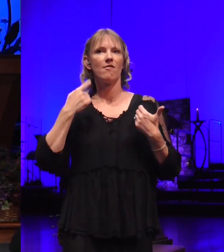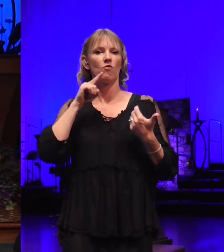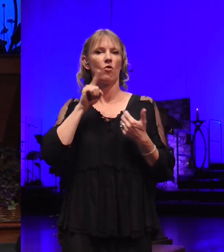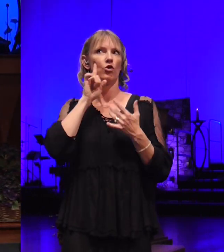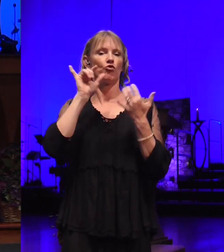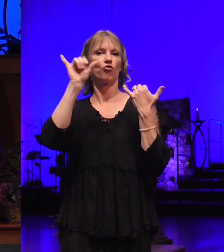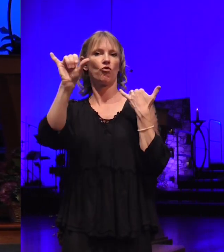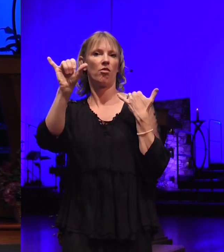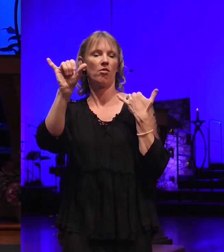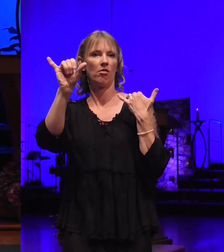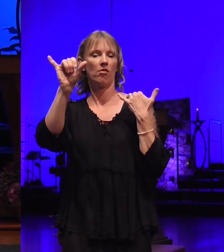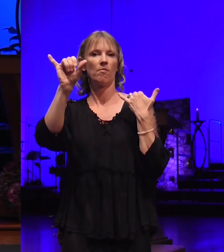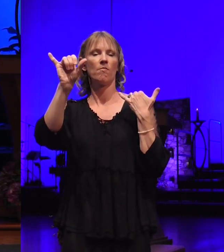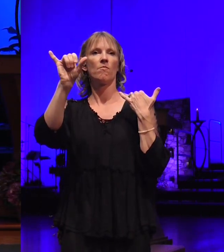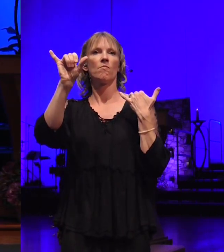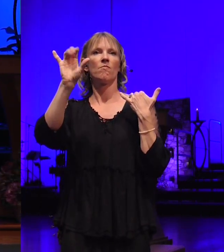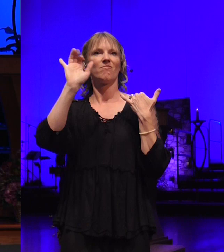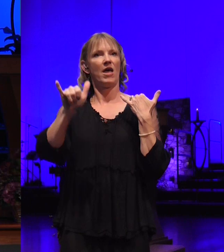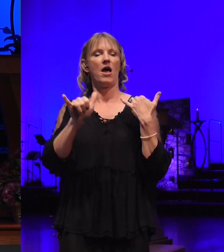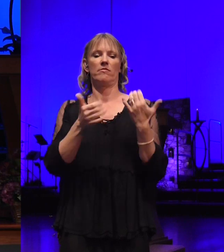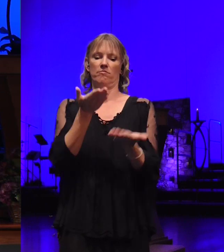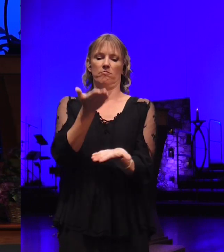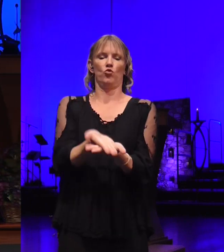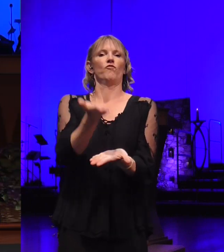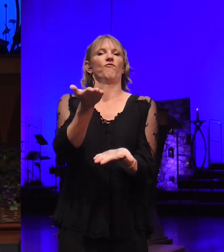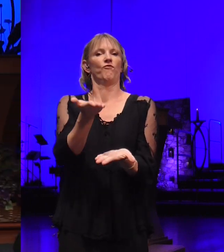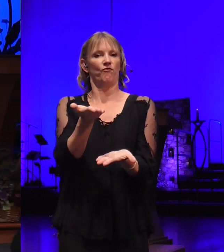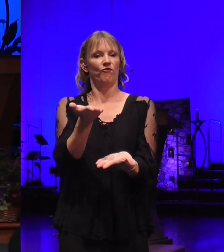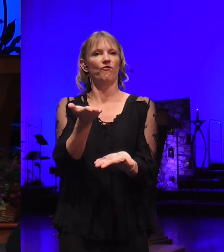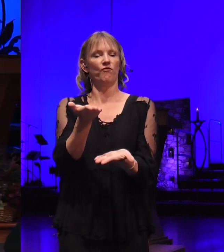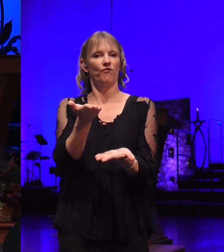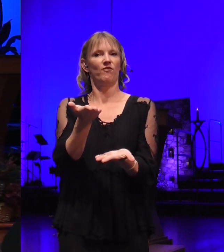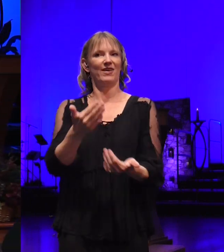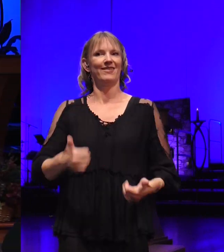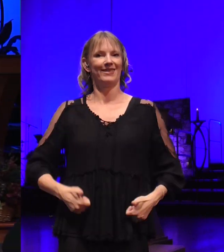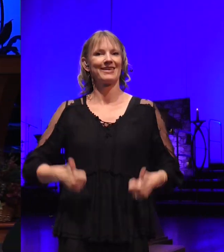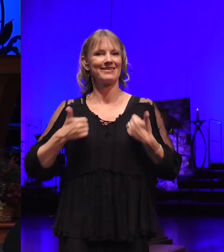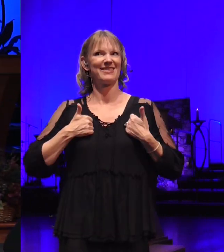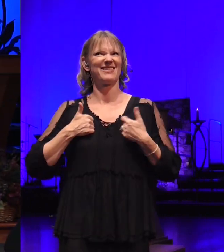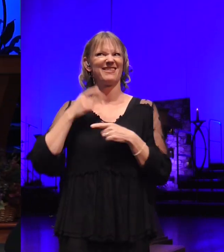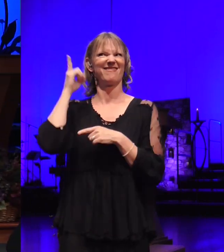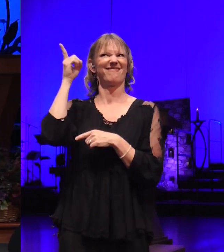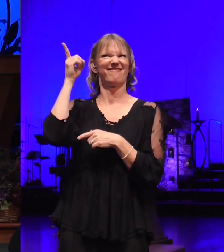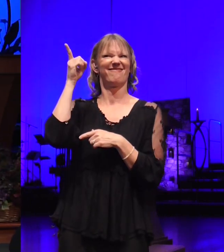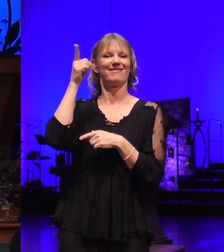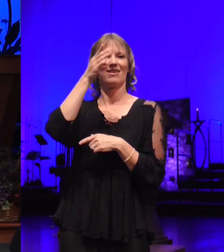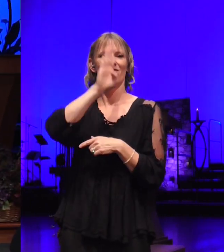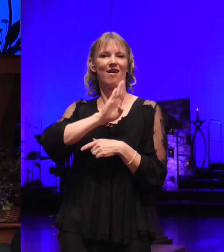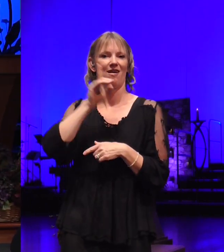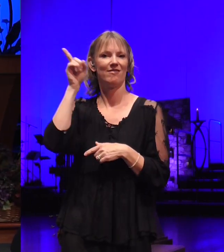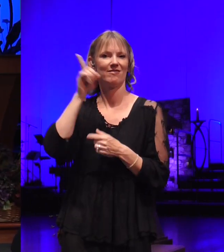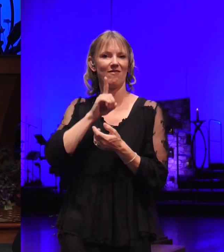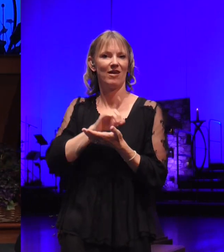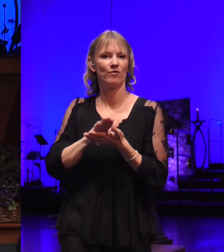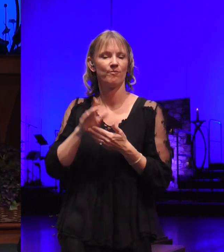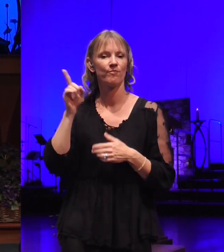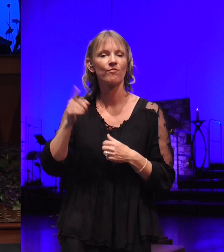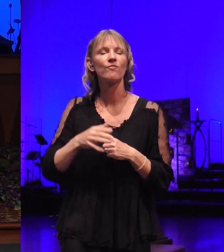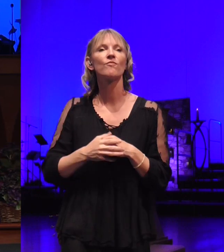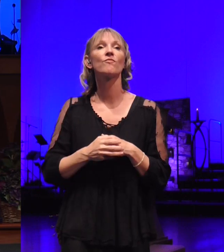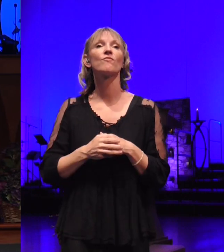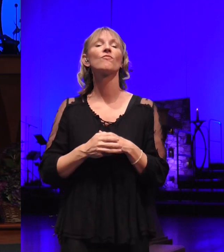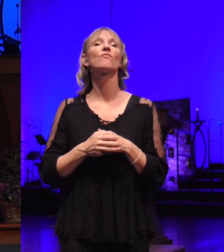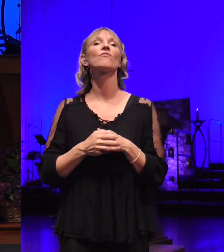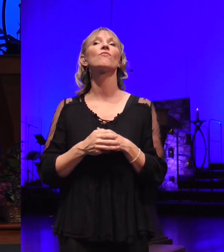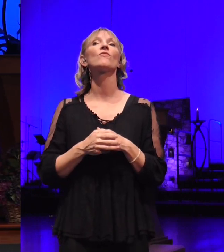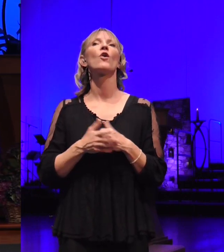eternal, it's the surest proof for the existence of the divine. And the thing about that